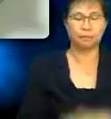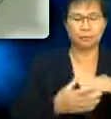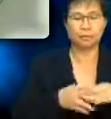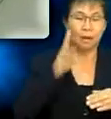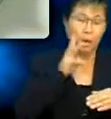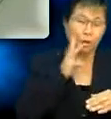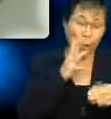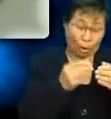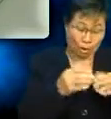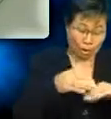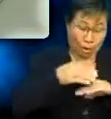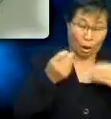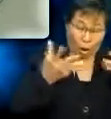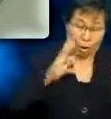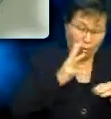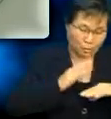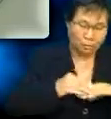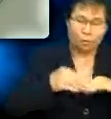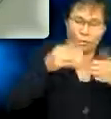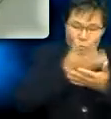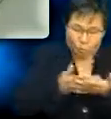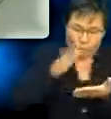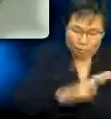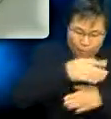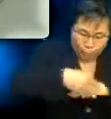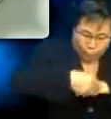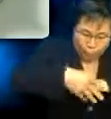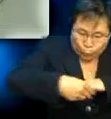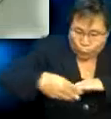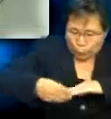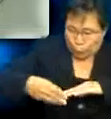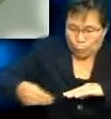Absorb the excess liquid with the filter paper.